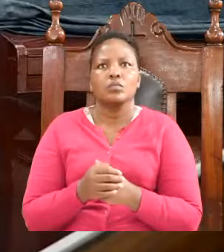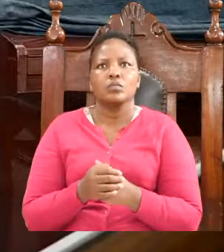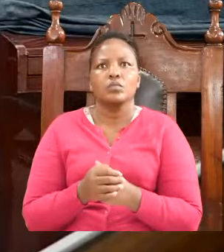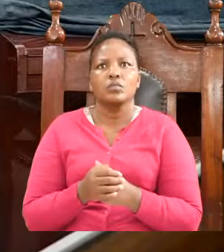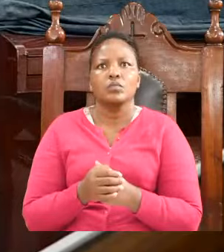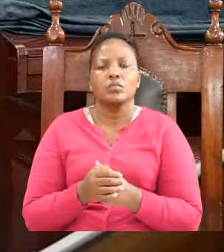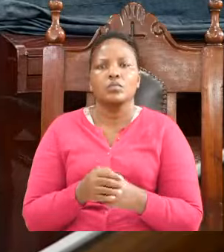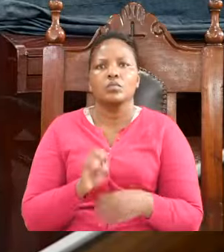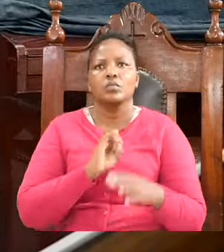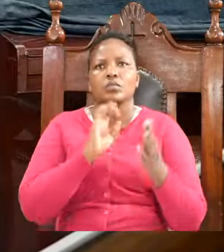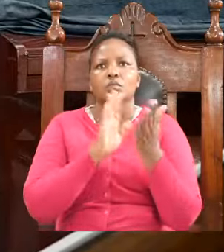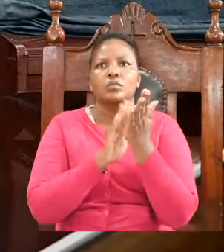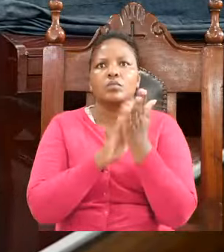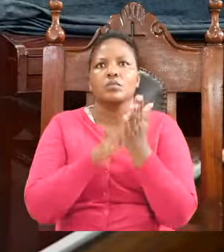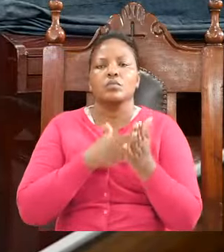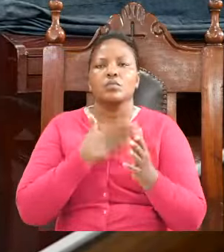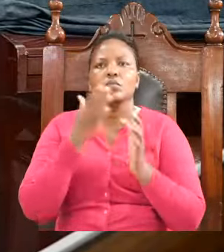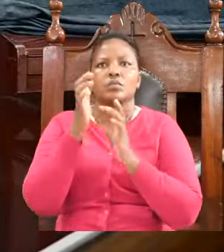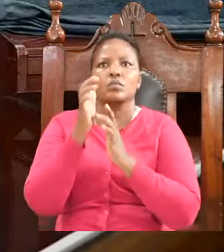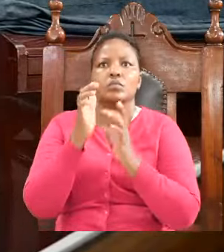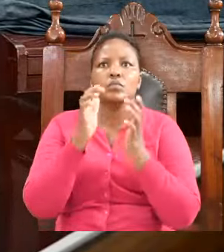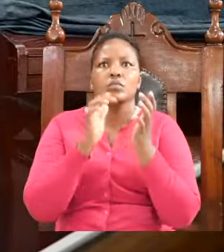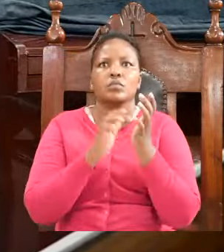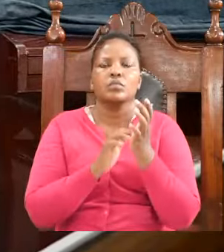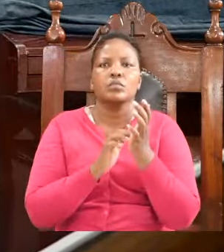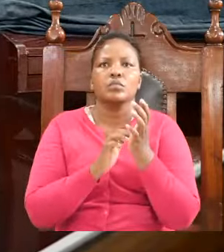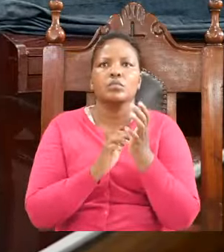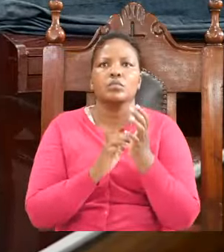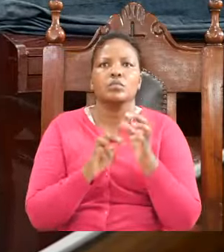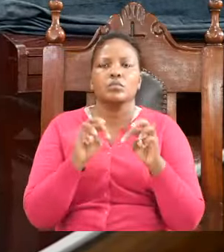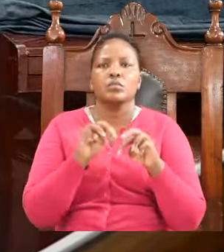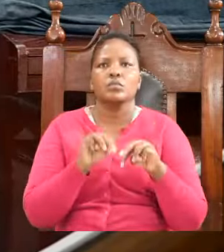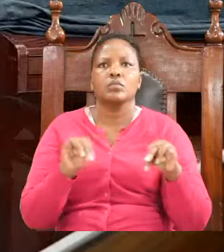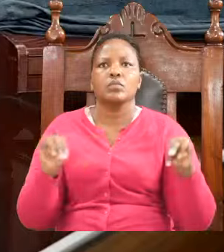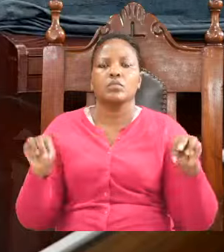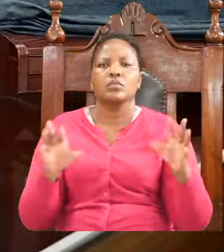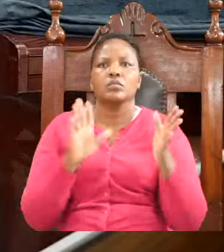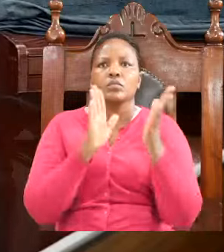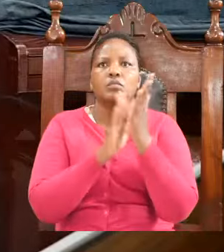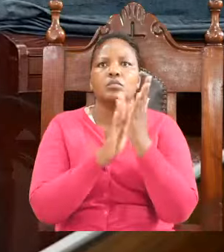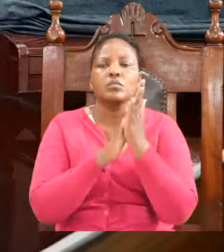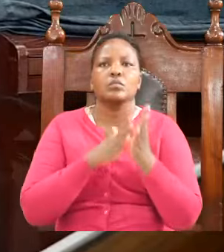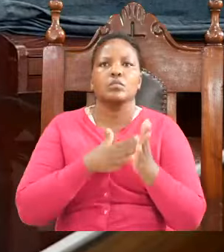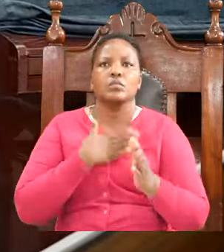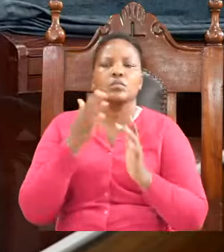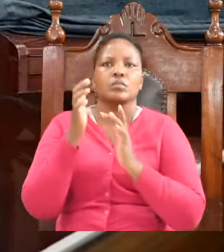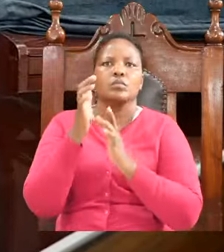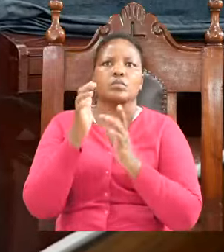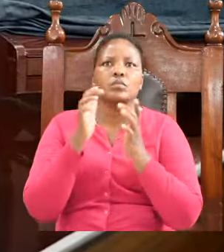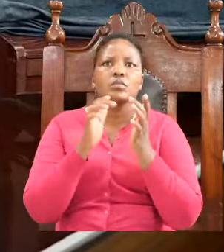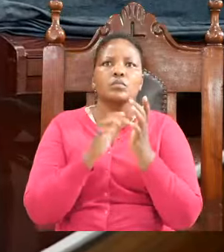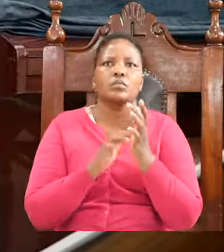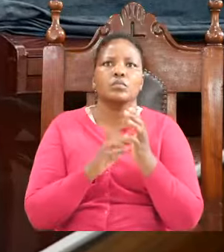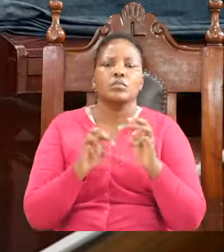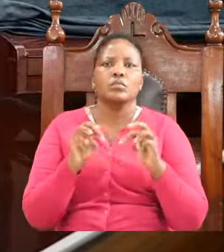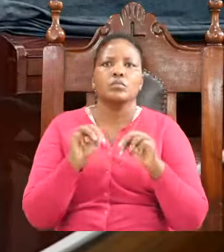I'm praising my Jesus. I'm praising my